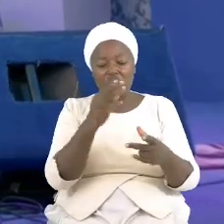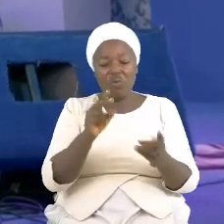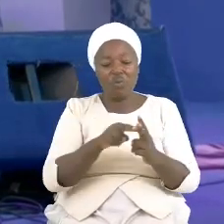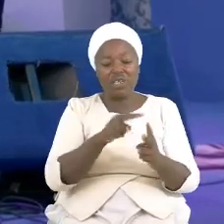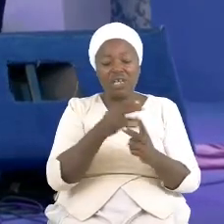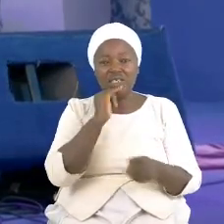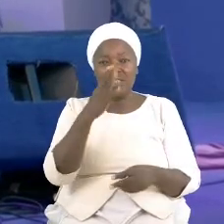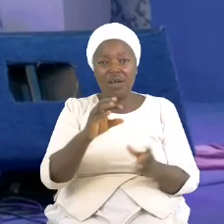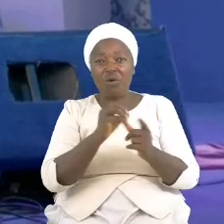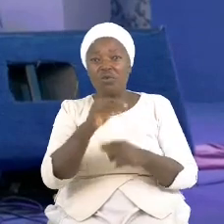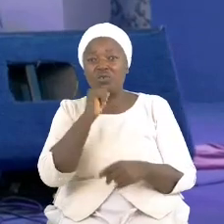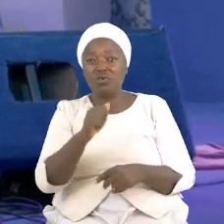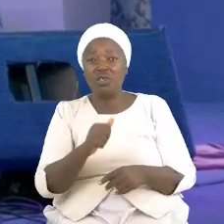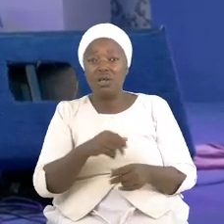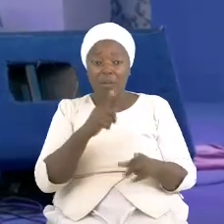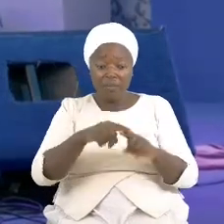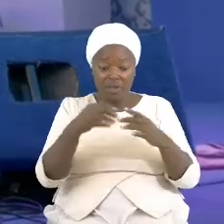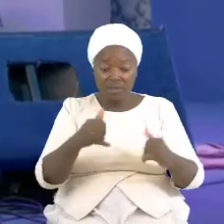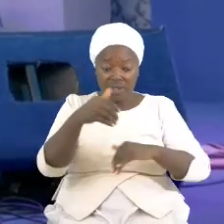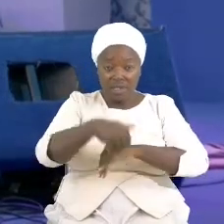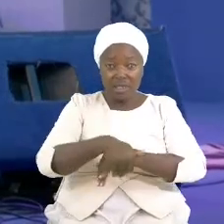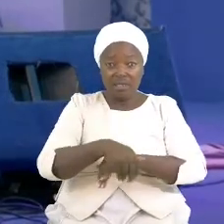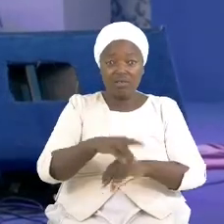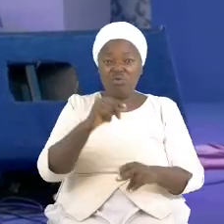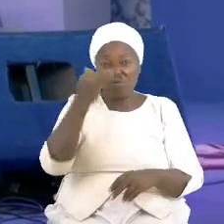imaginary mountain,